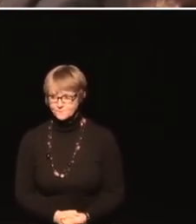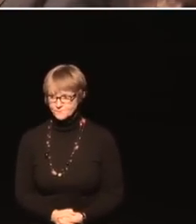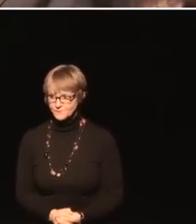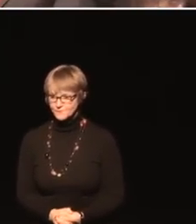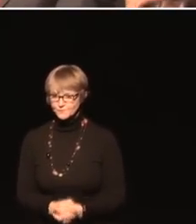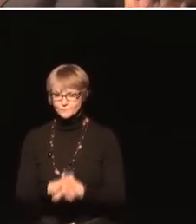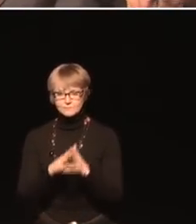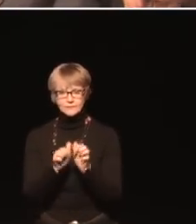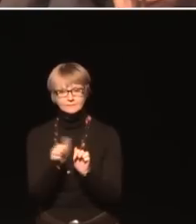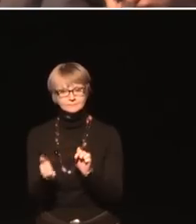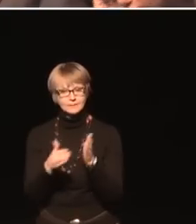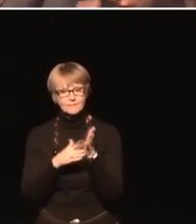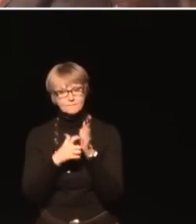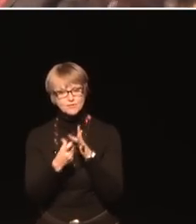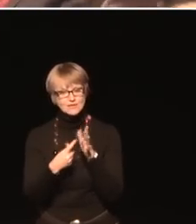Maria Oshodi.